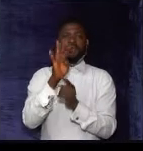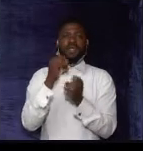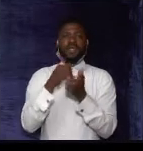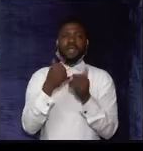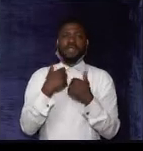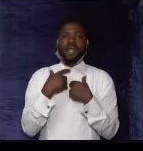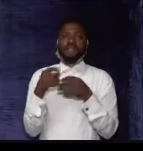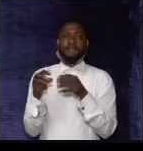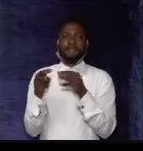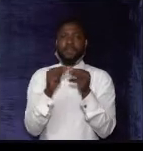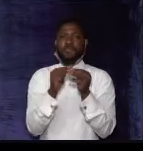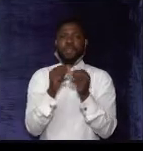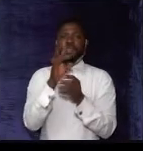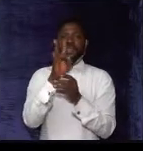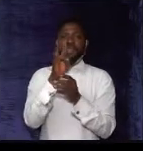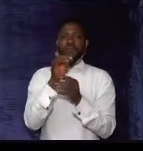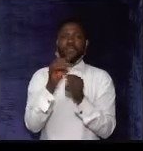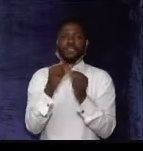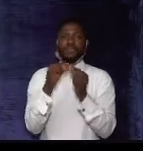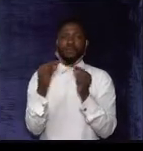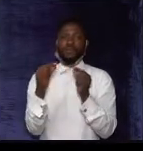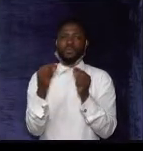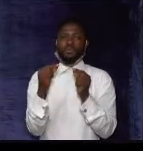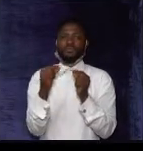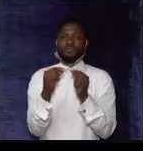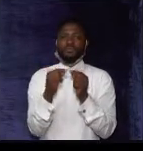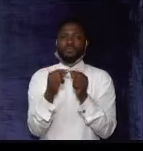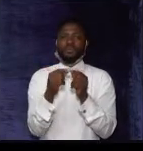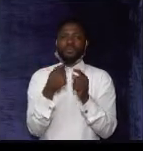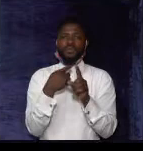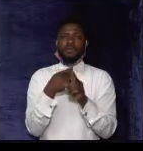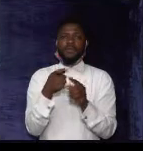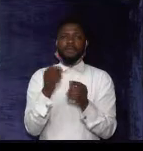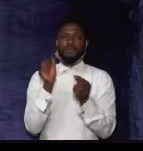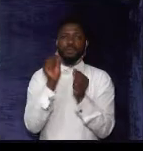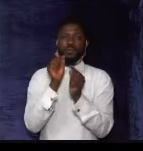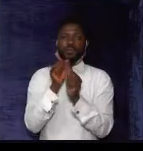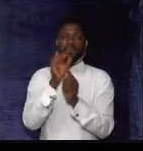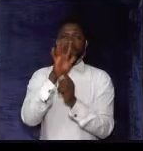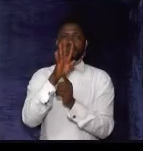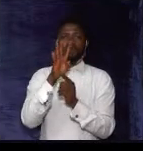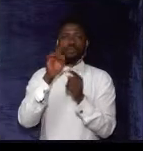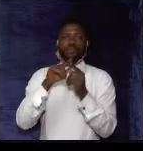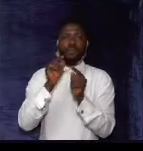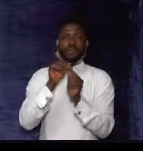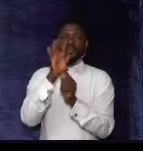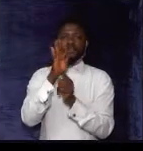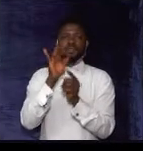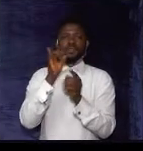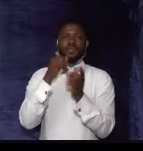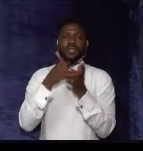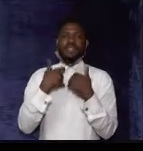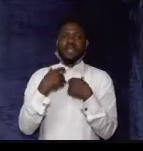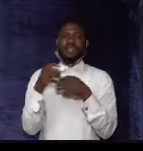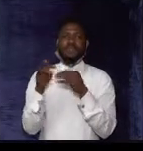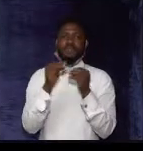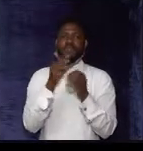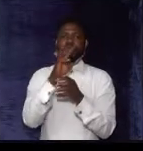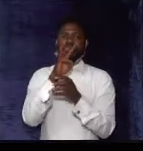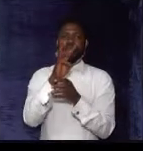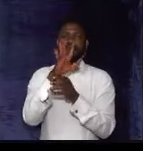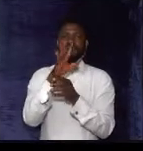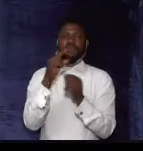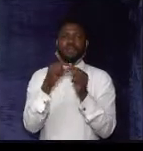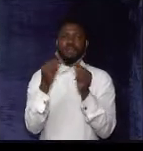point 4, it has moved 70 degrees. Now from point 4 to point 5, it has moved